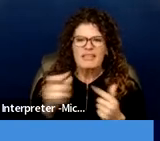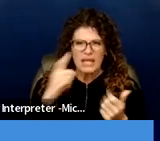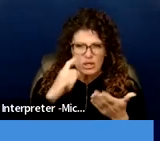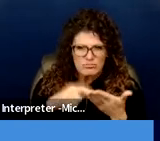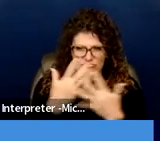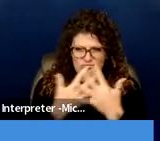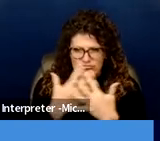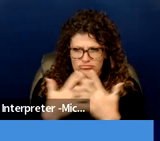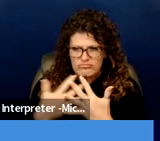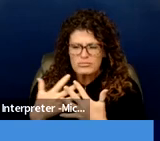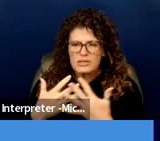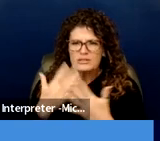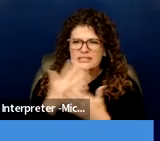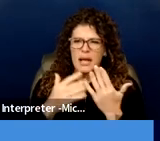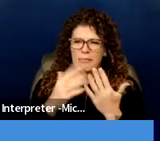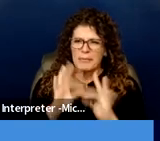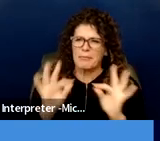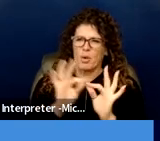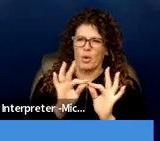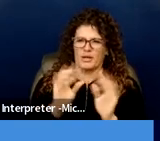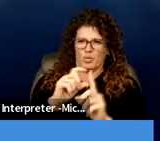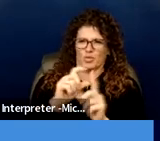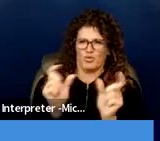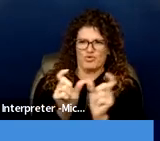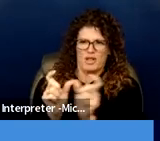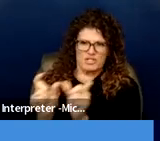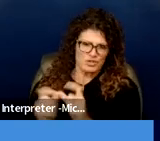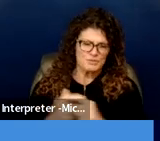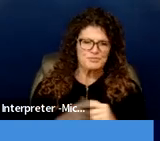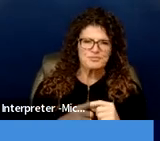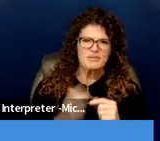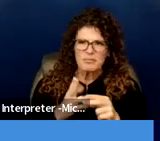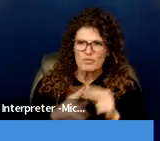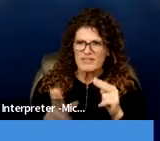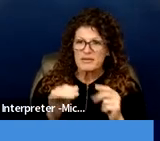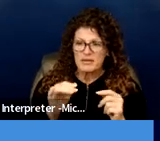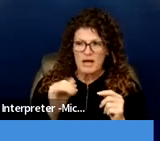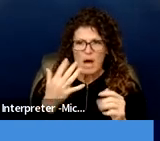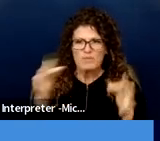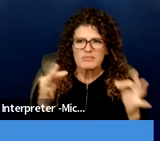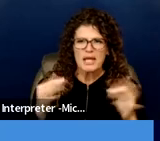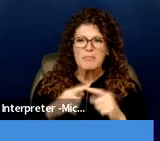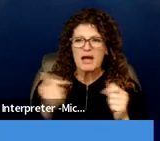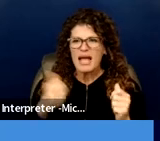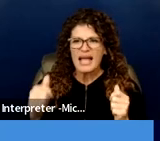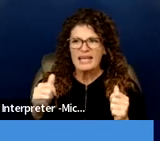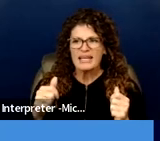some key clusters from that. And I'll go through it briefly, but any follow-up questions, I'll leave for our colleagues from